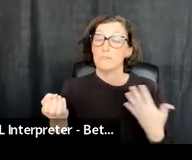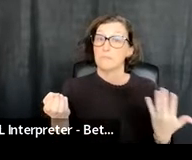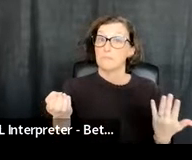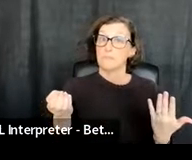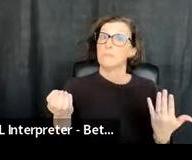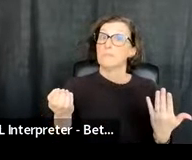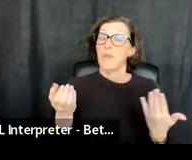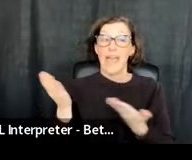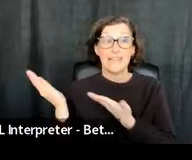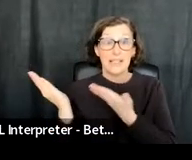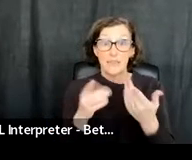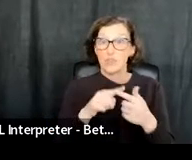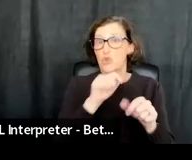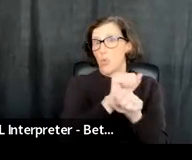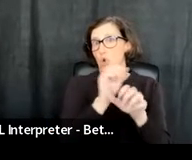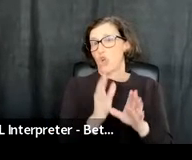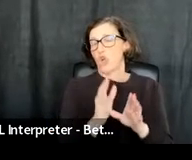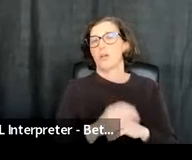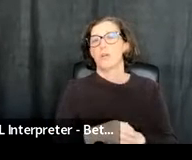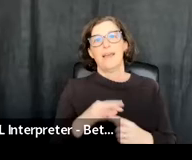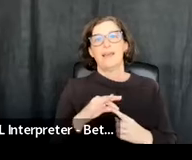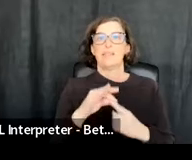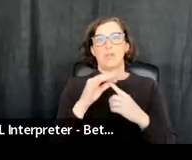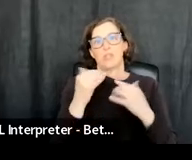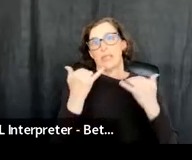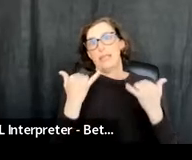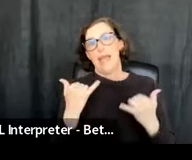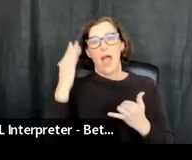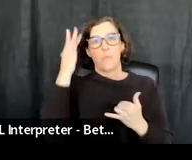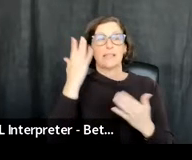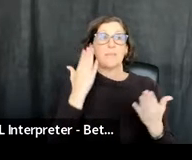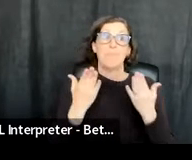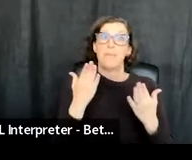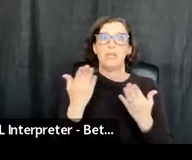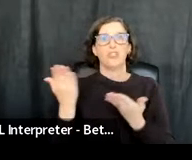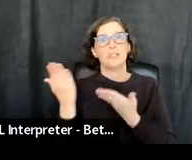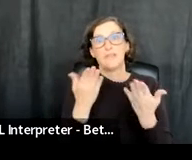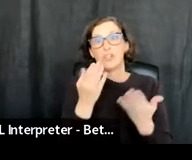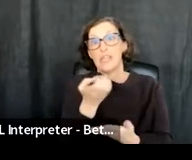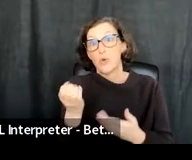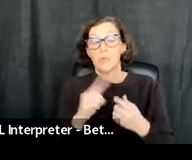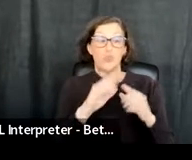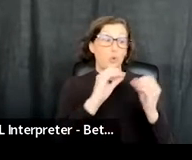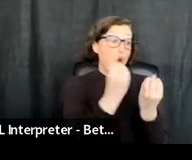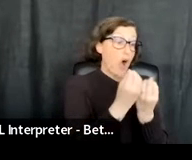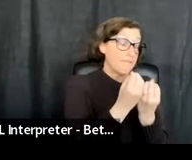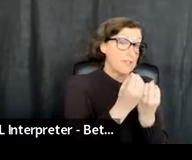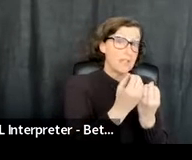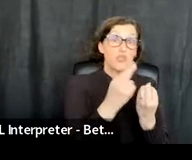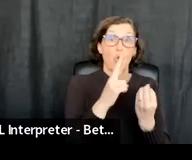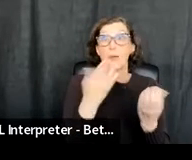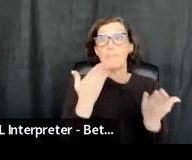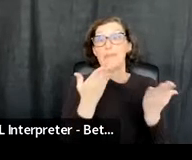and get it delivered to the employee, especially now because you might be delivering that equipment to an office, or you might be actually